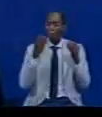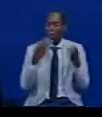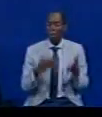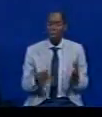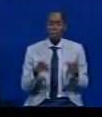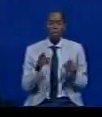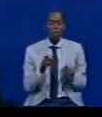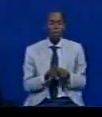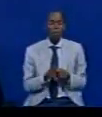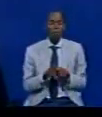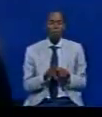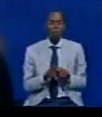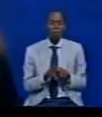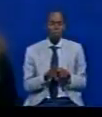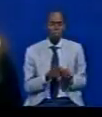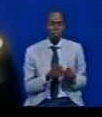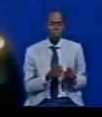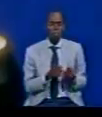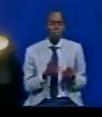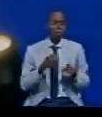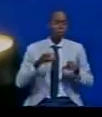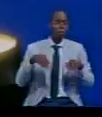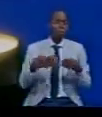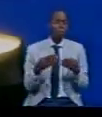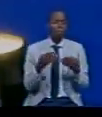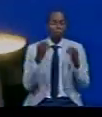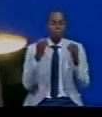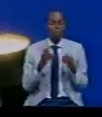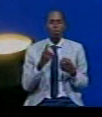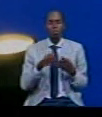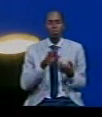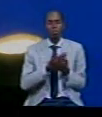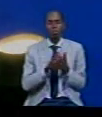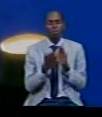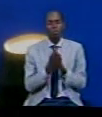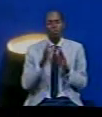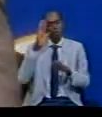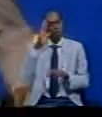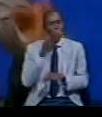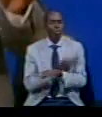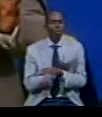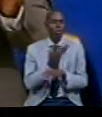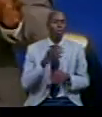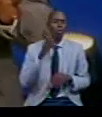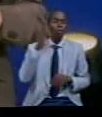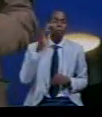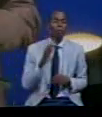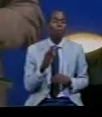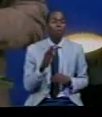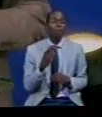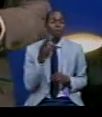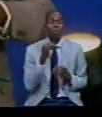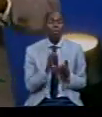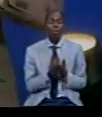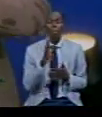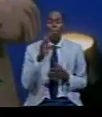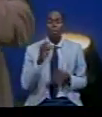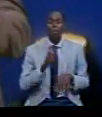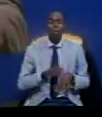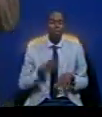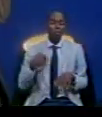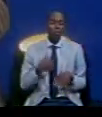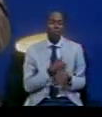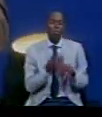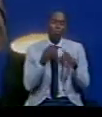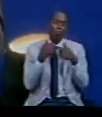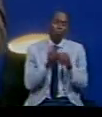received Him, to them He gave power to become the sons of God. He says that by the time we follow Him to